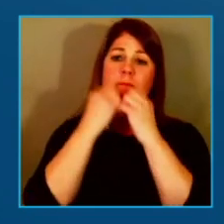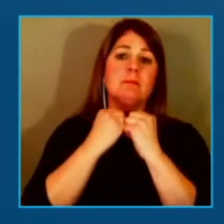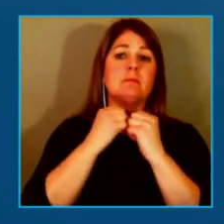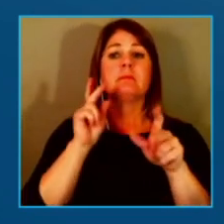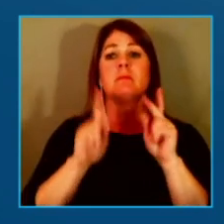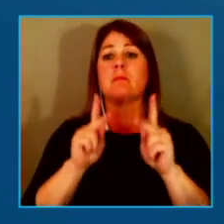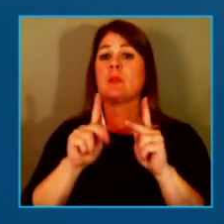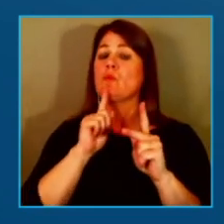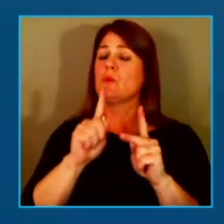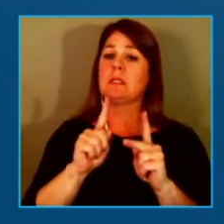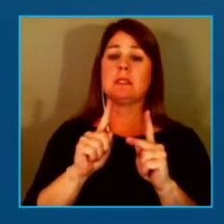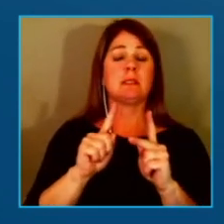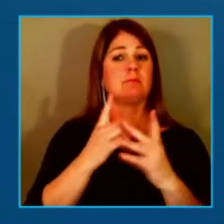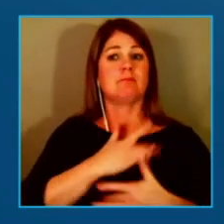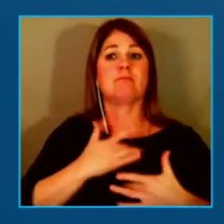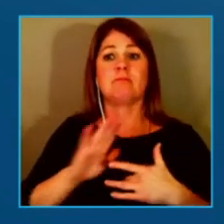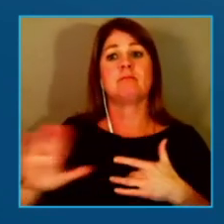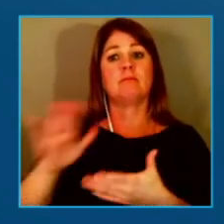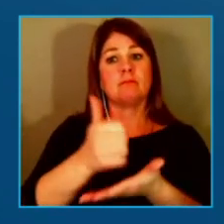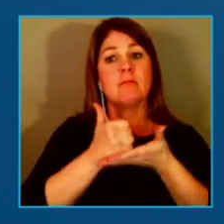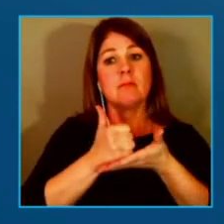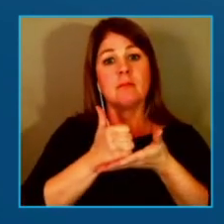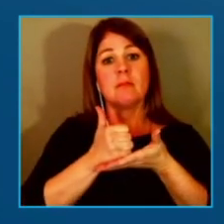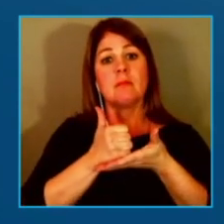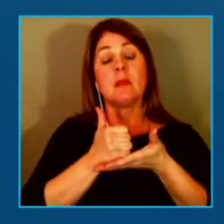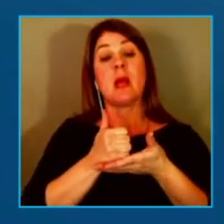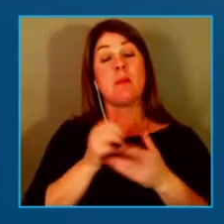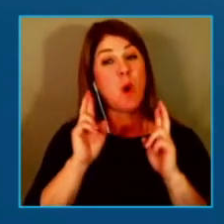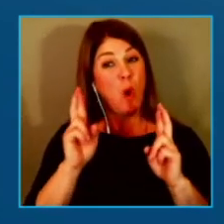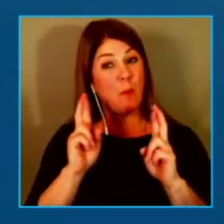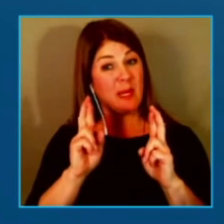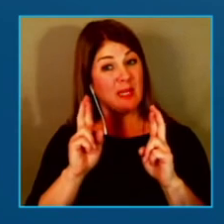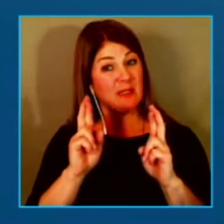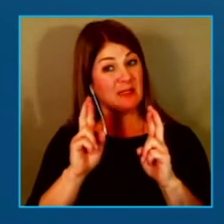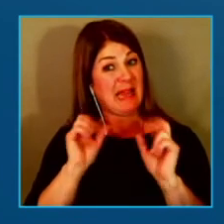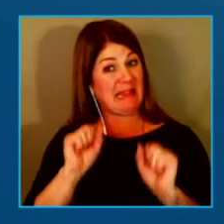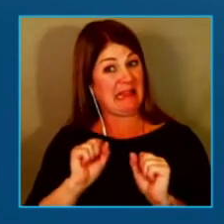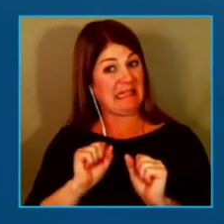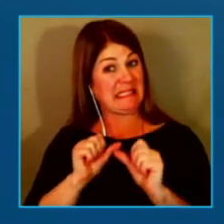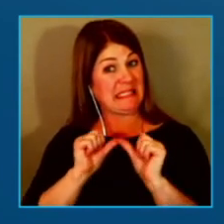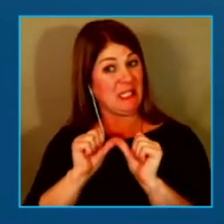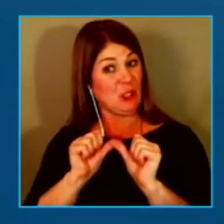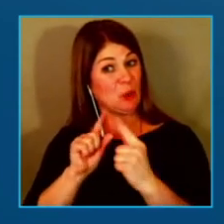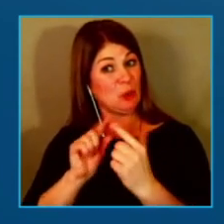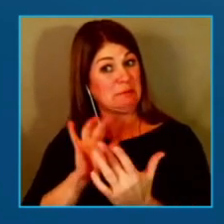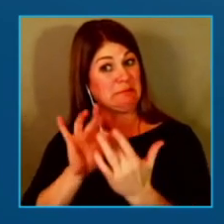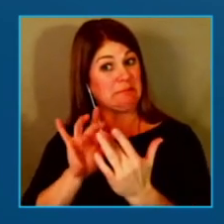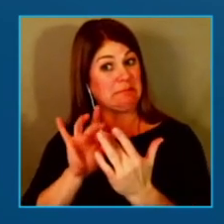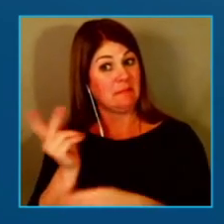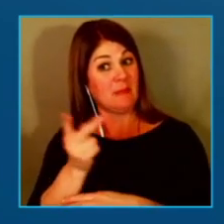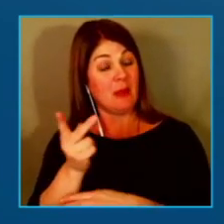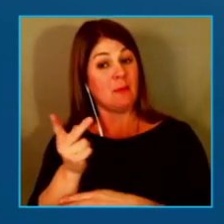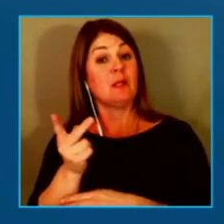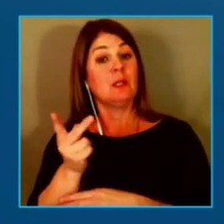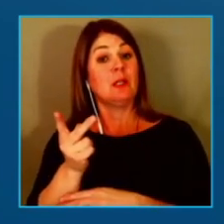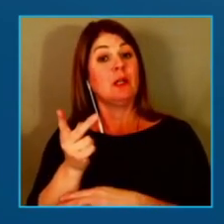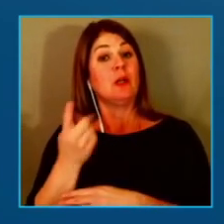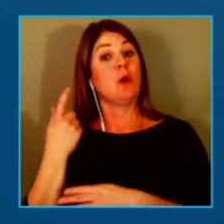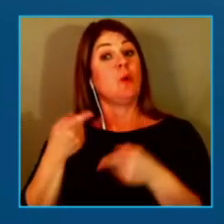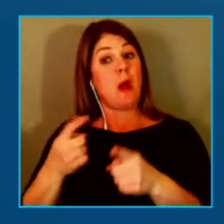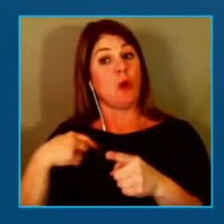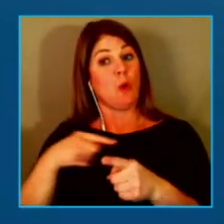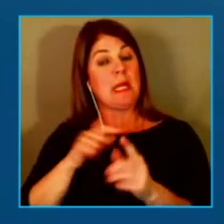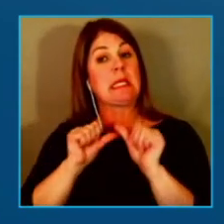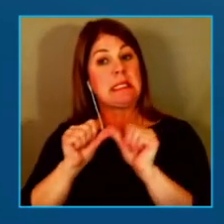the Bylaws Committee, and I hope that I can continue to call on them for their guidance as we build on this important work.